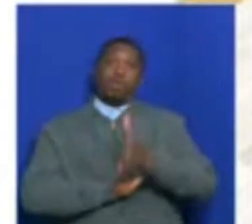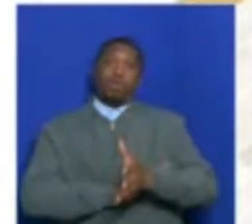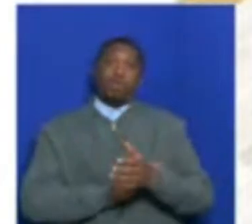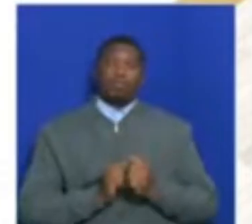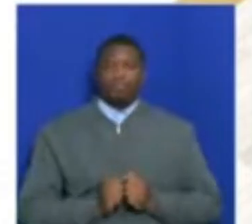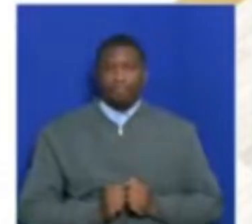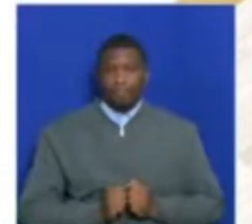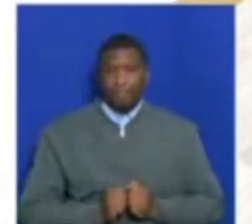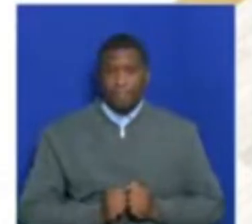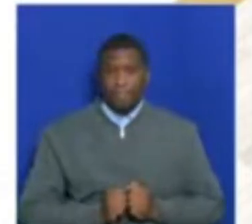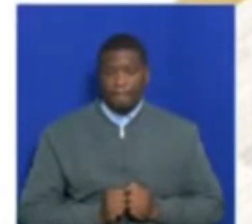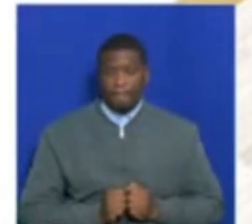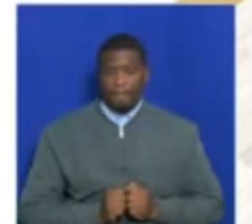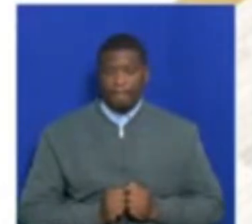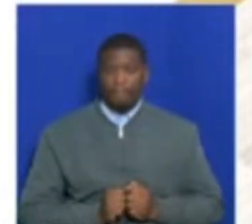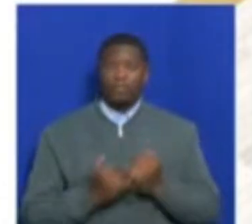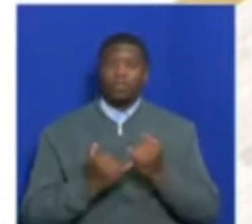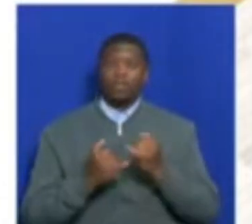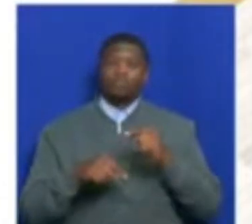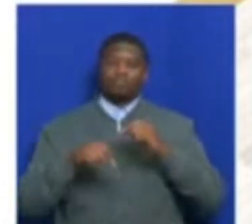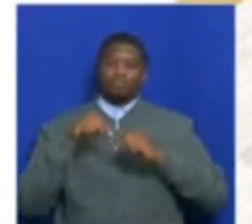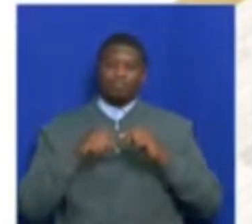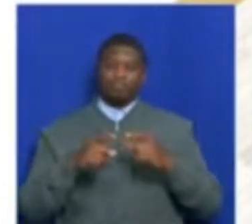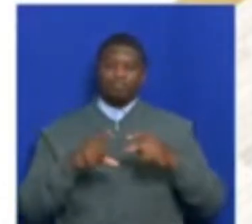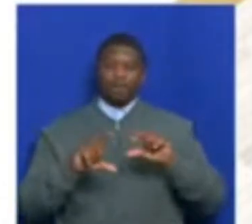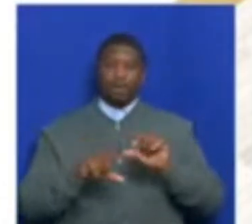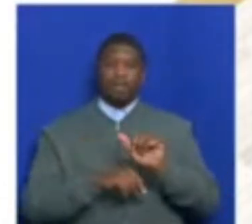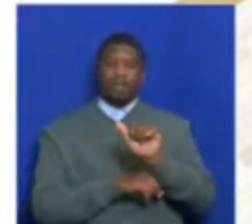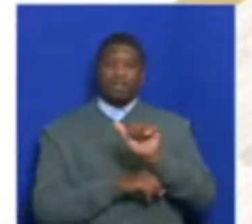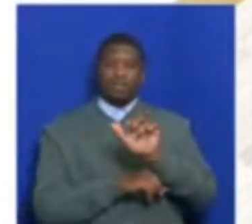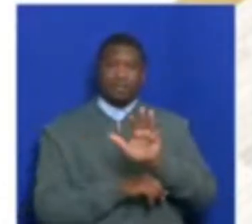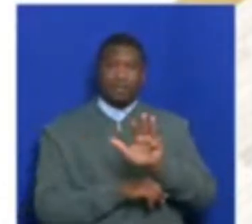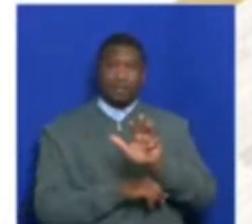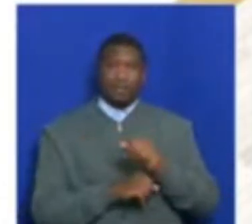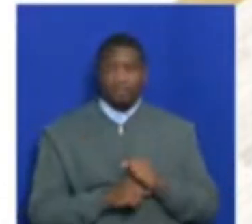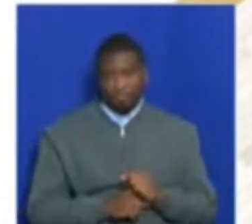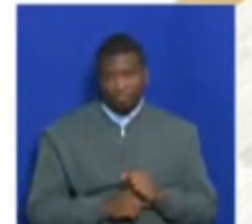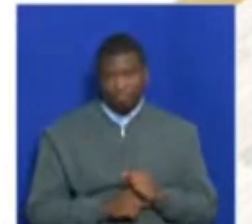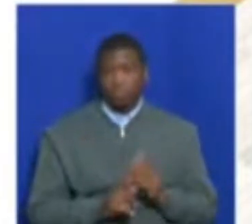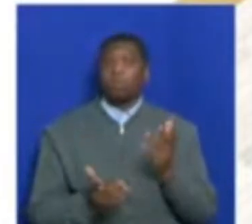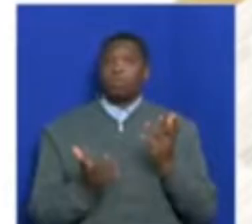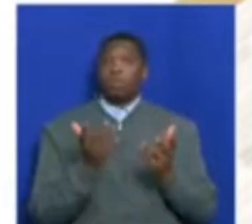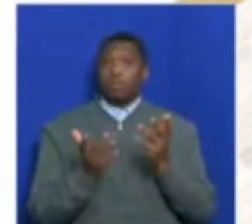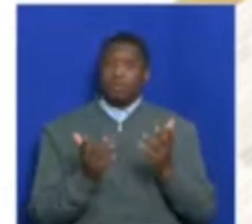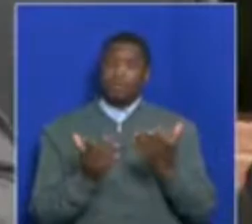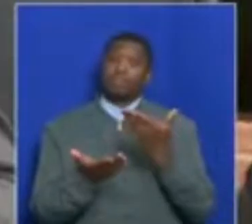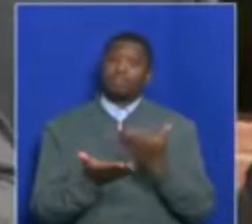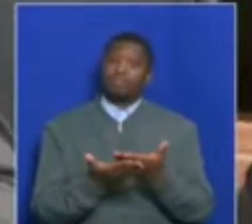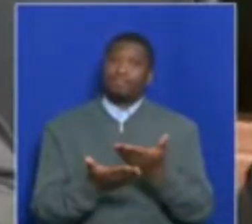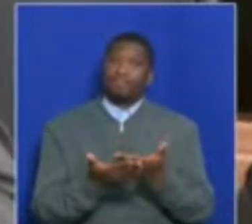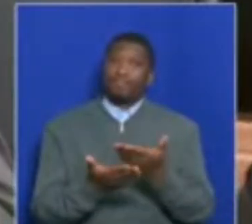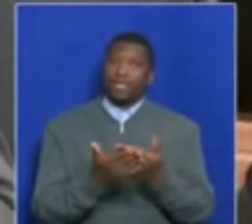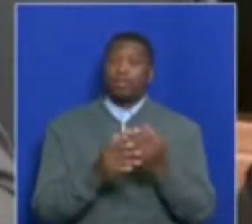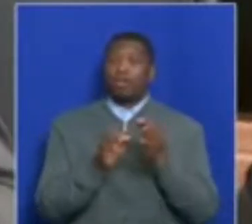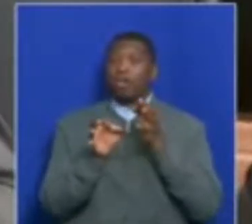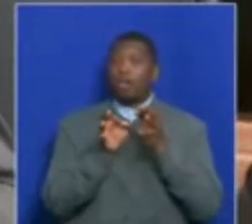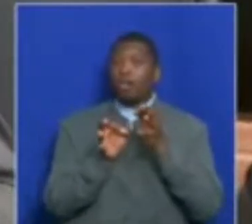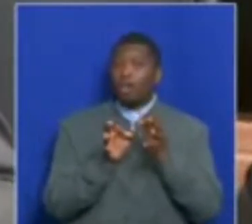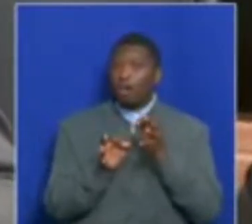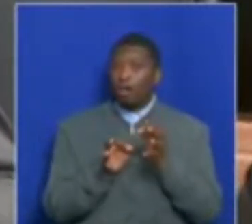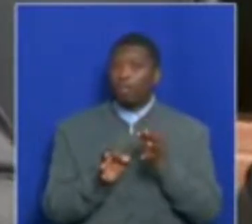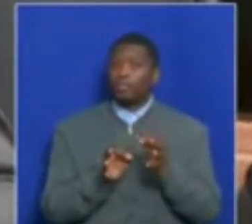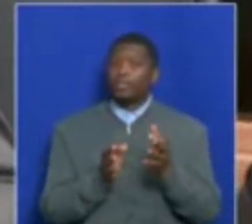Back to paragraph 69, and then maybe if you can take us through the whole of